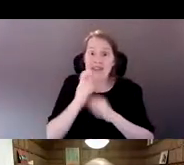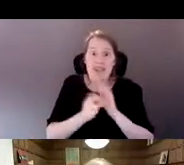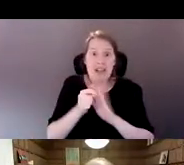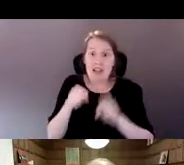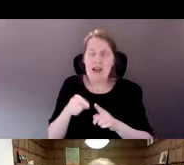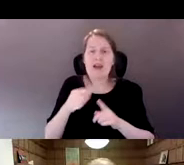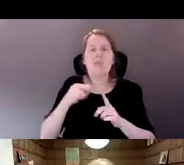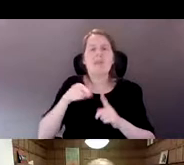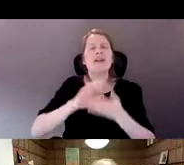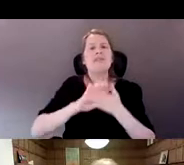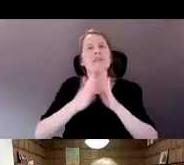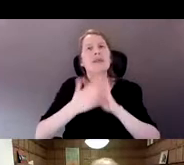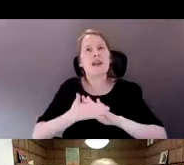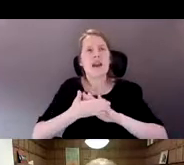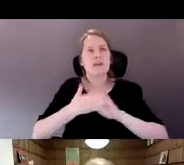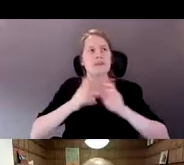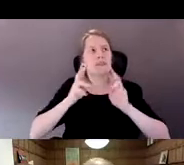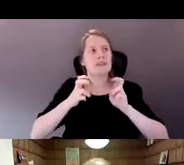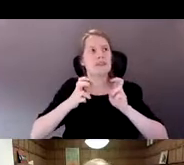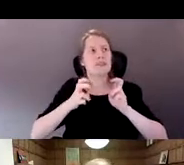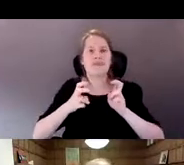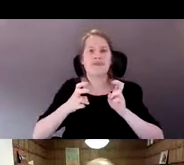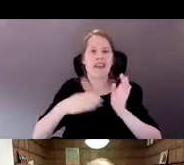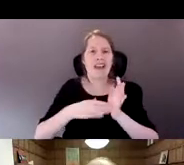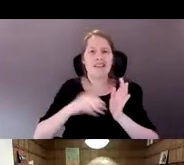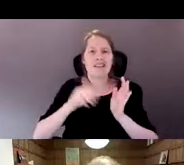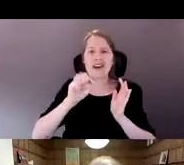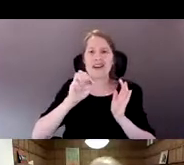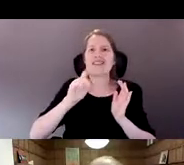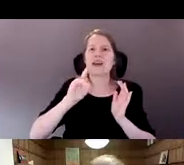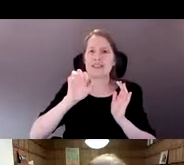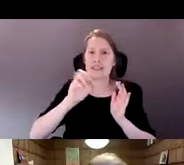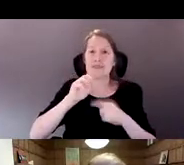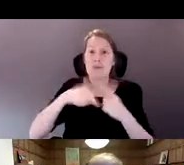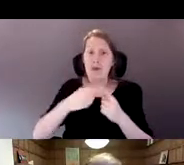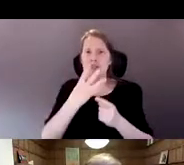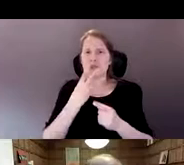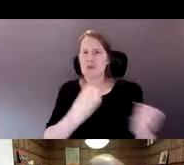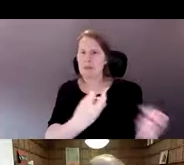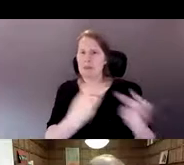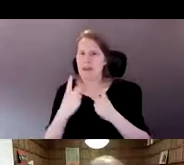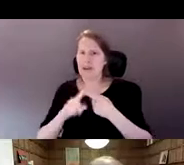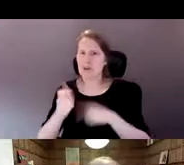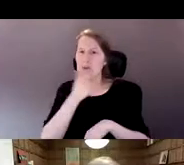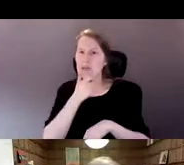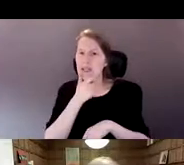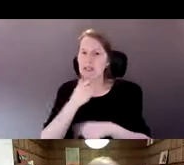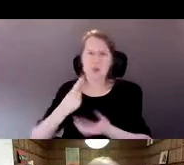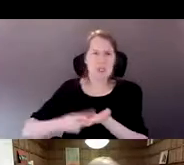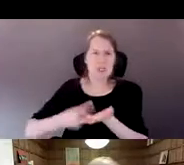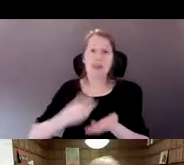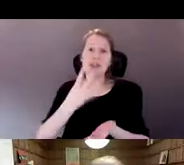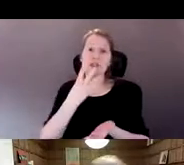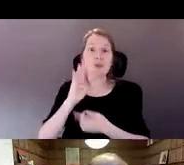becomes an exhibit in anti-Semitism once Jews do live in England. So in debates over the Jew Bill in